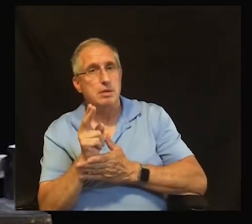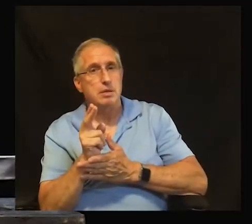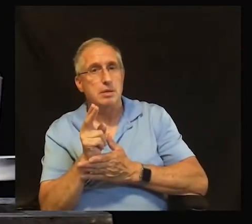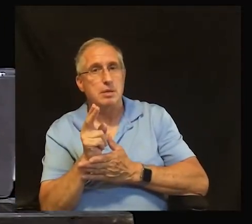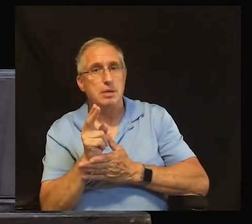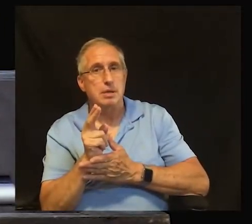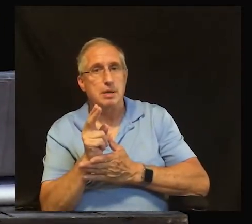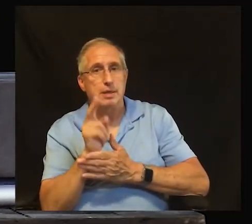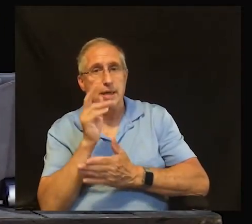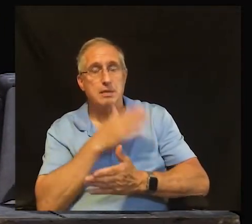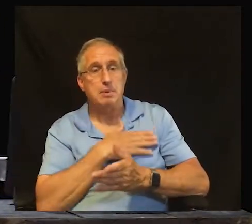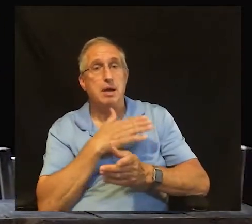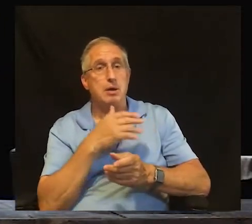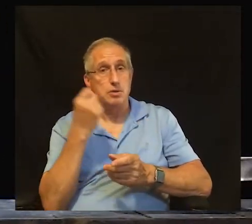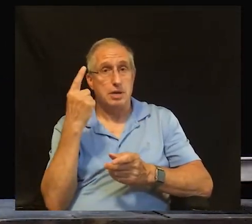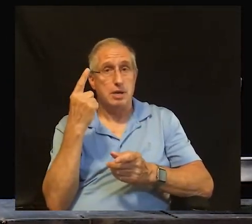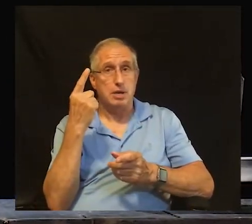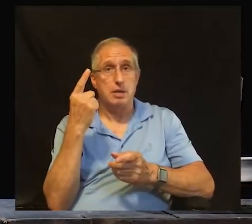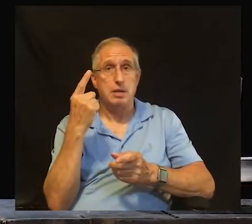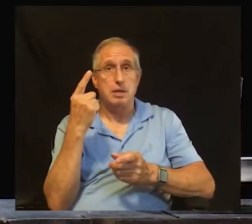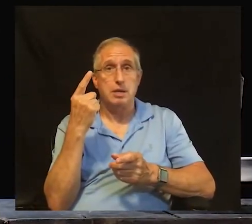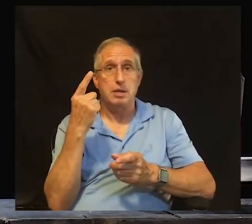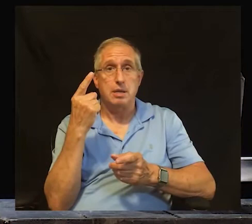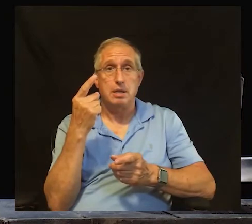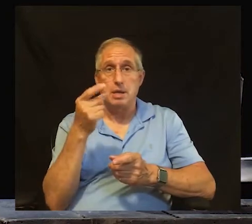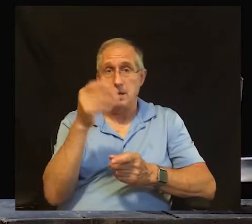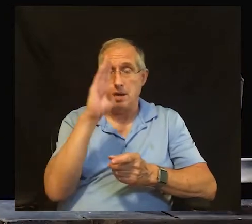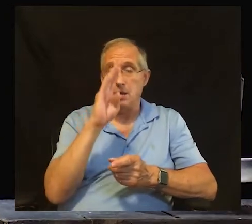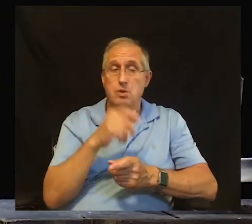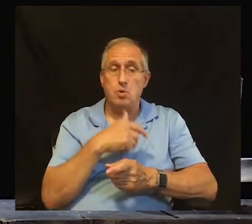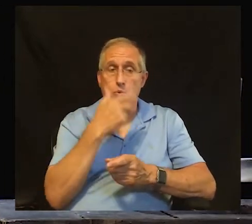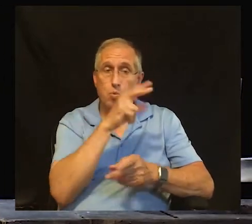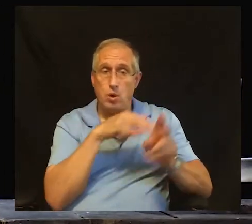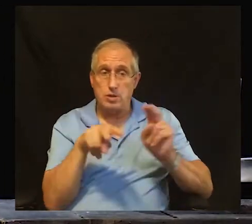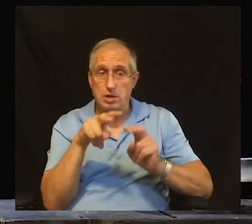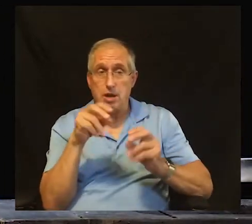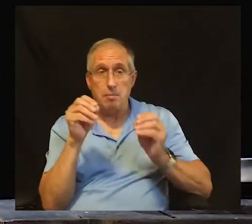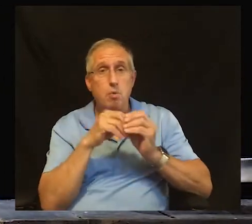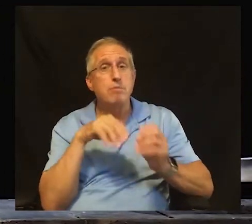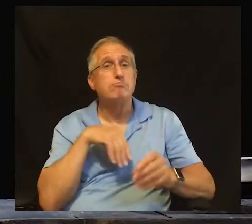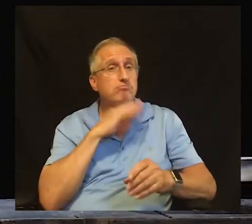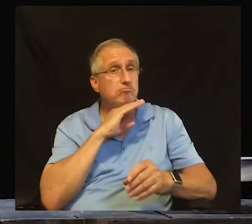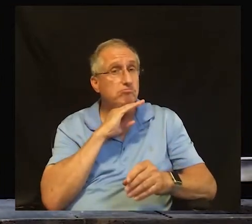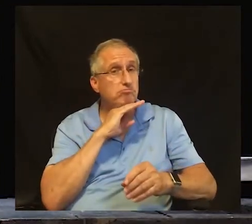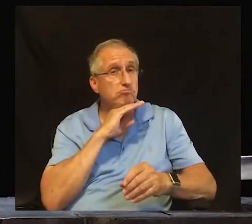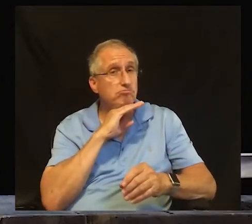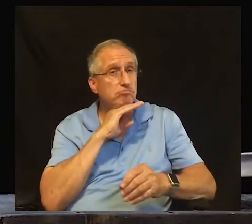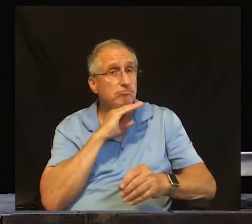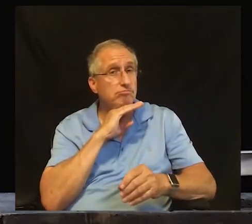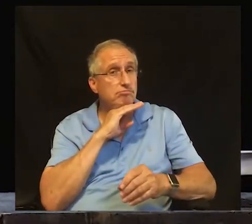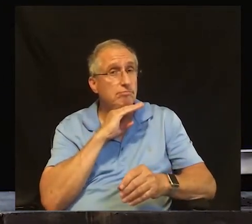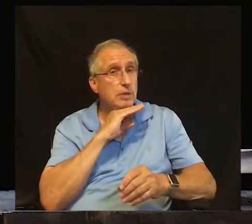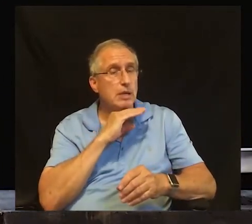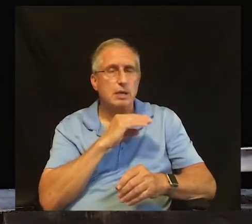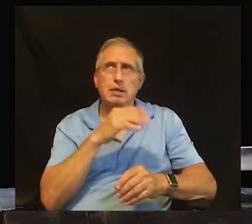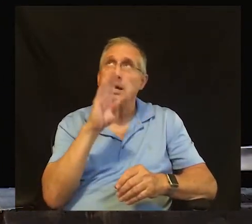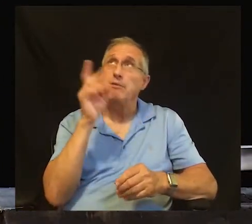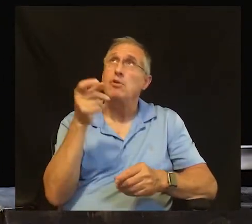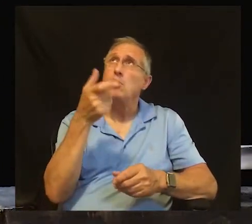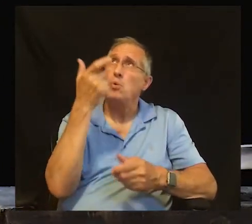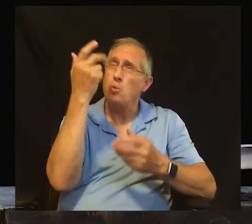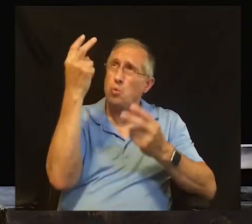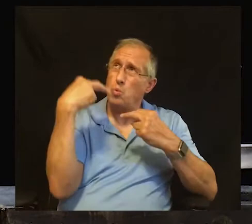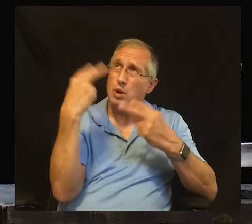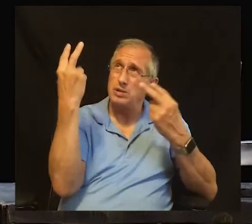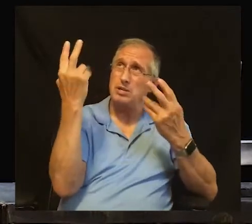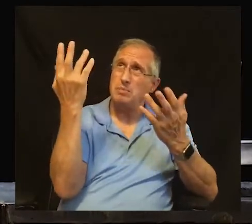that. If that's my understanding, that God is watching me, I'm even more frustrated about that. Like, God,